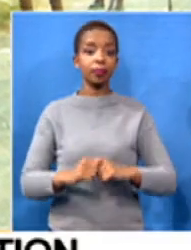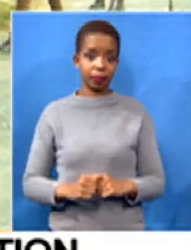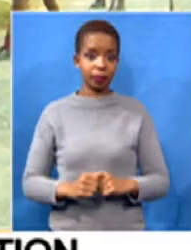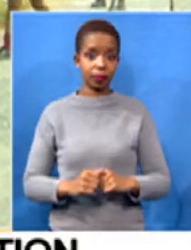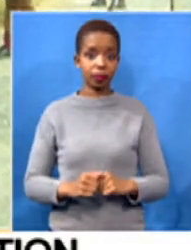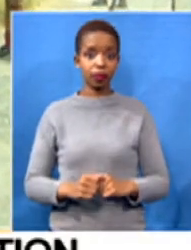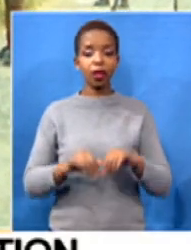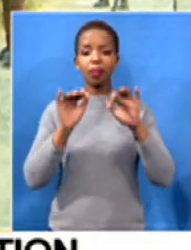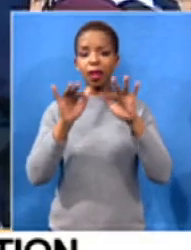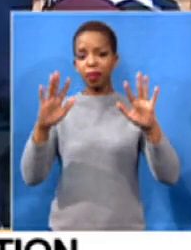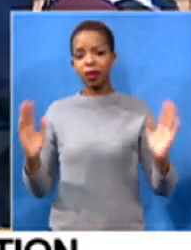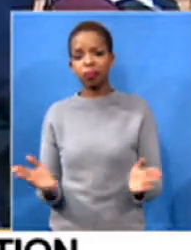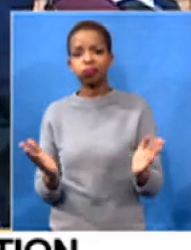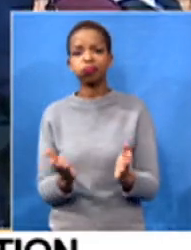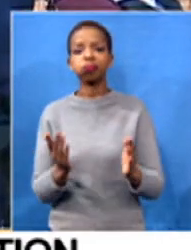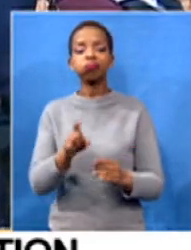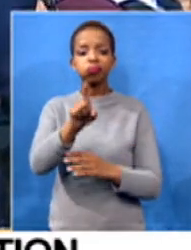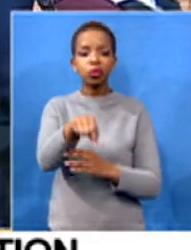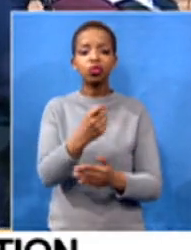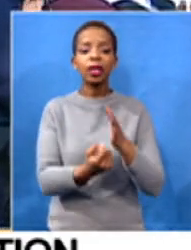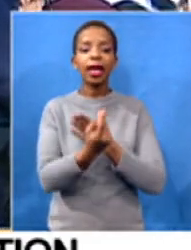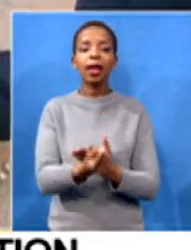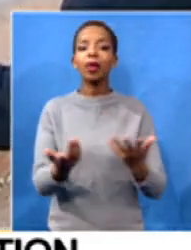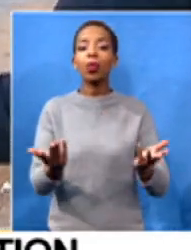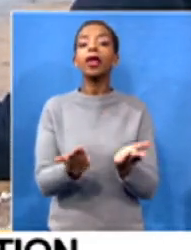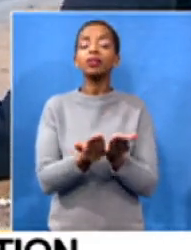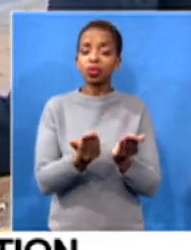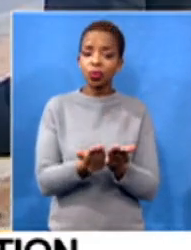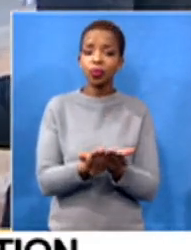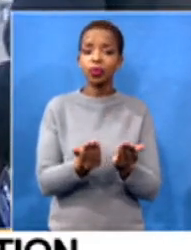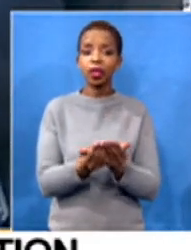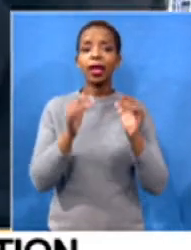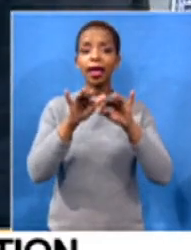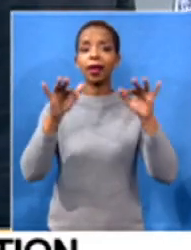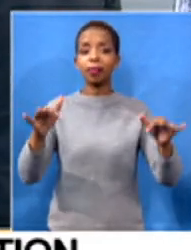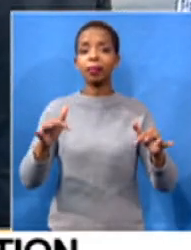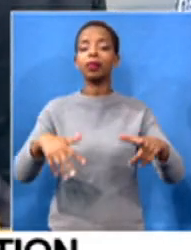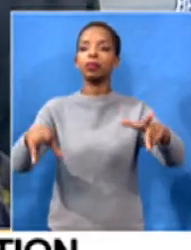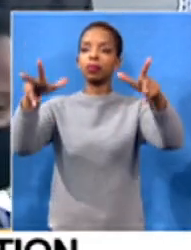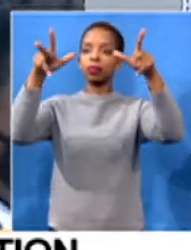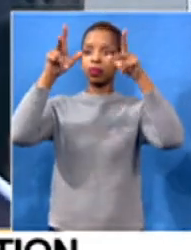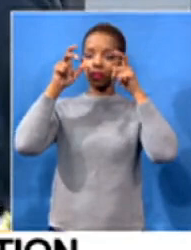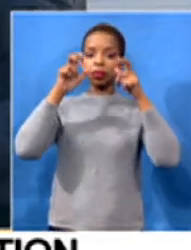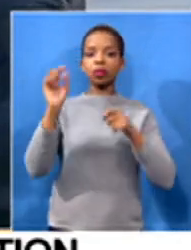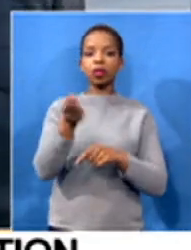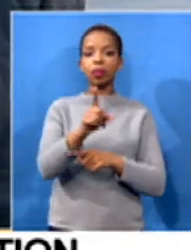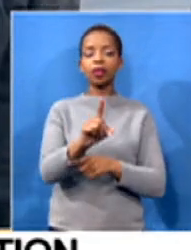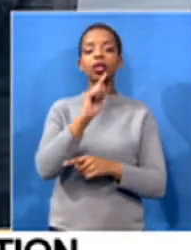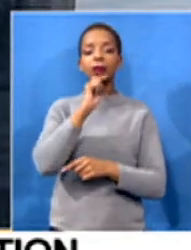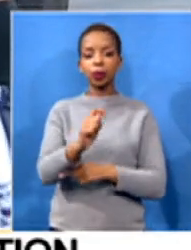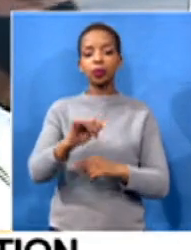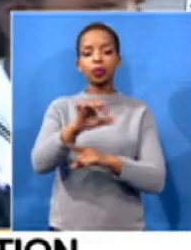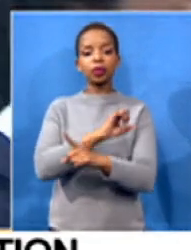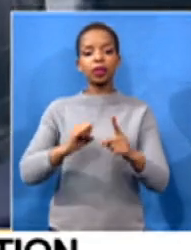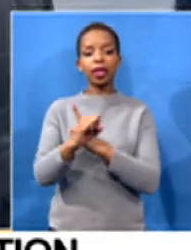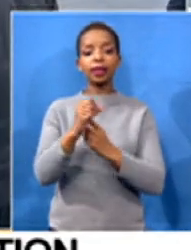It's incredibly important to cohesion and people's sense of being a part of a society. And that